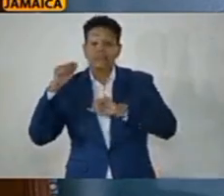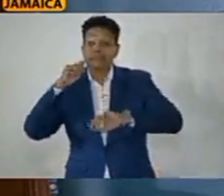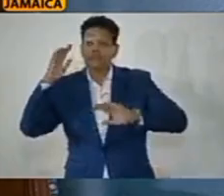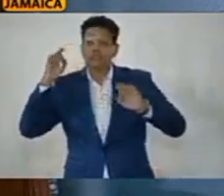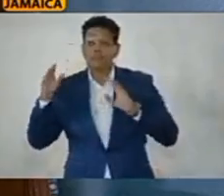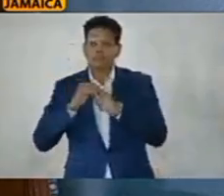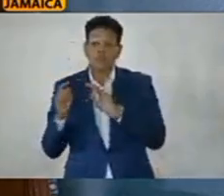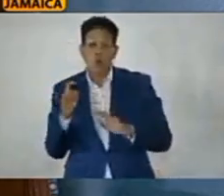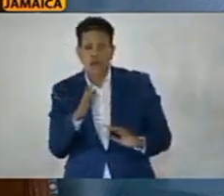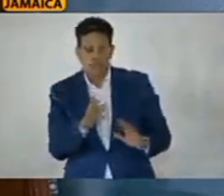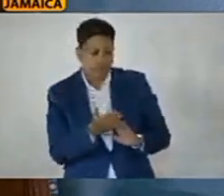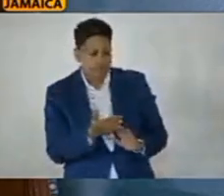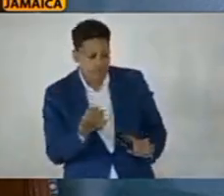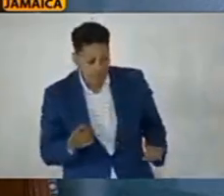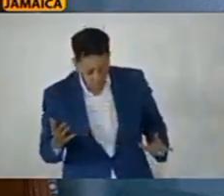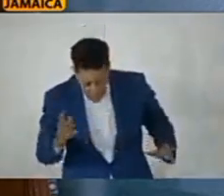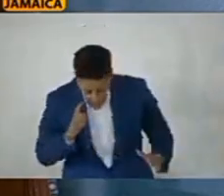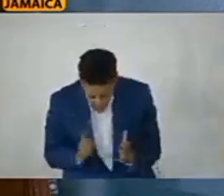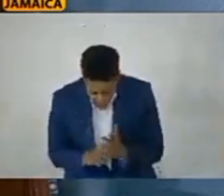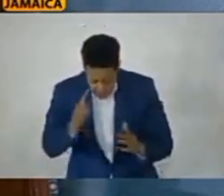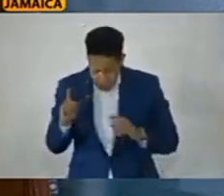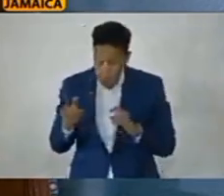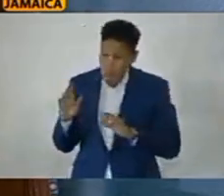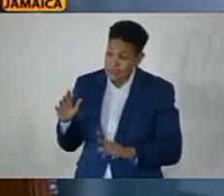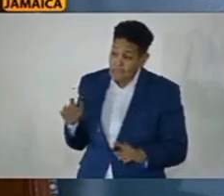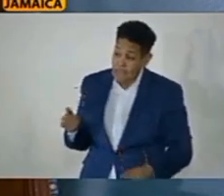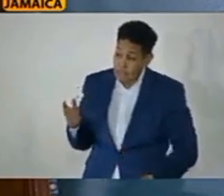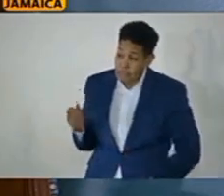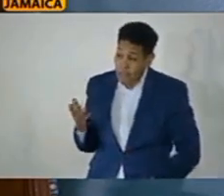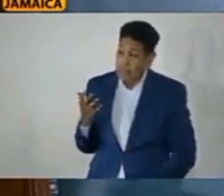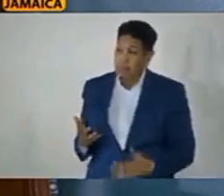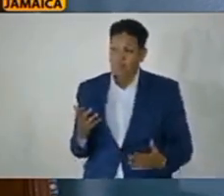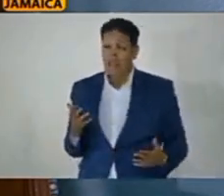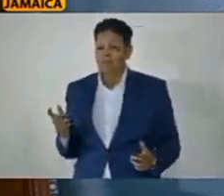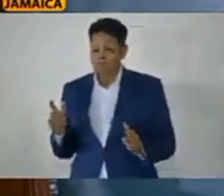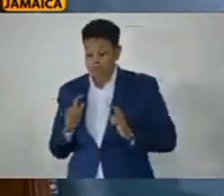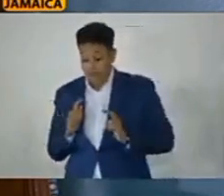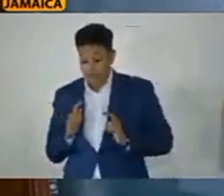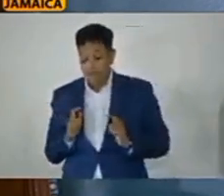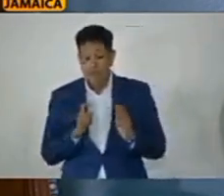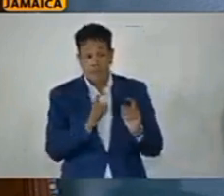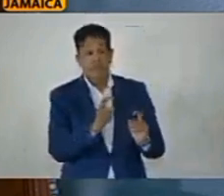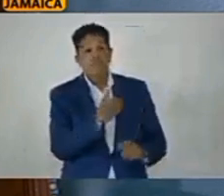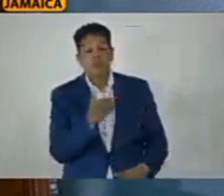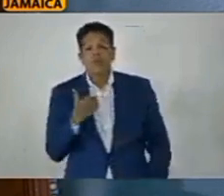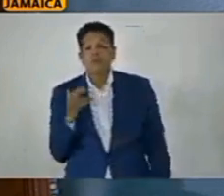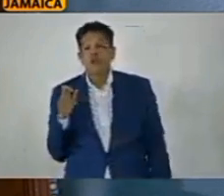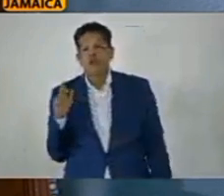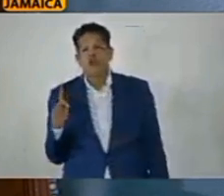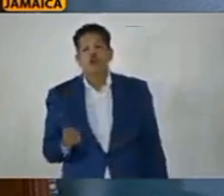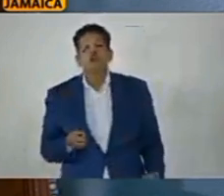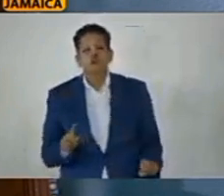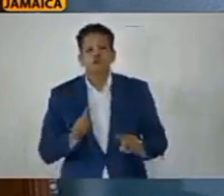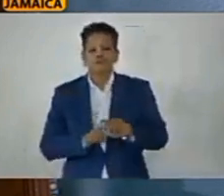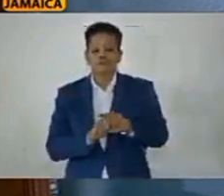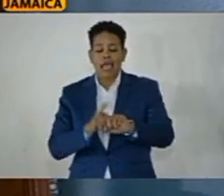it. Notice of a question may be handed by a member to the clerk during the period known